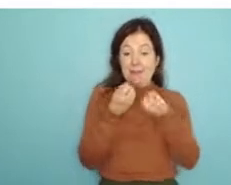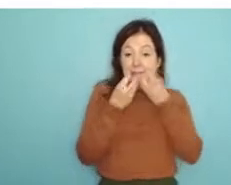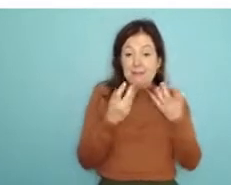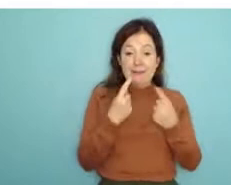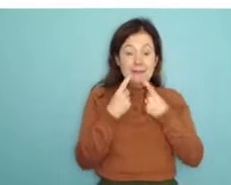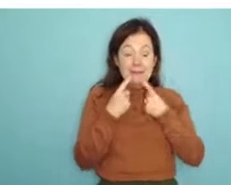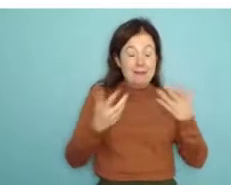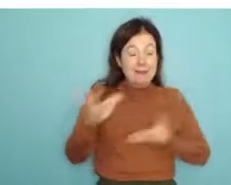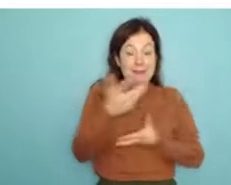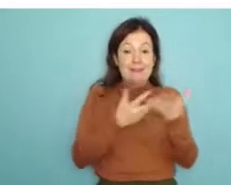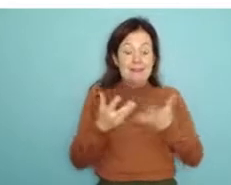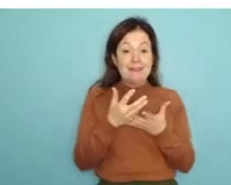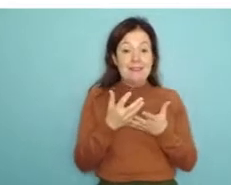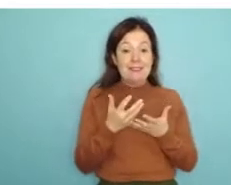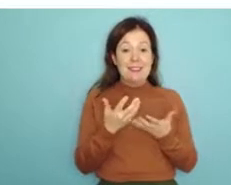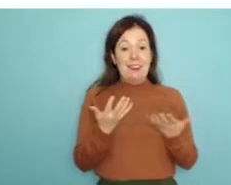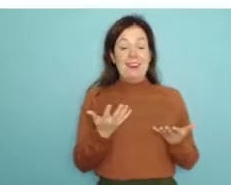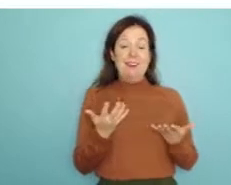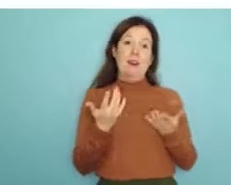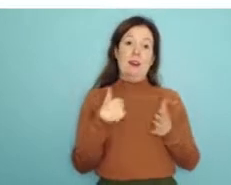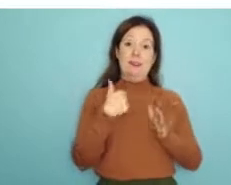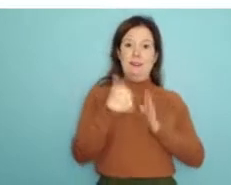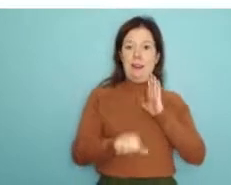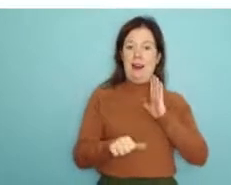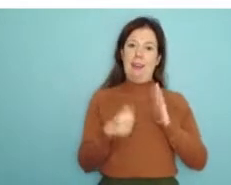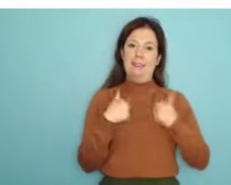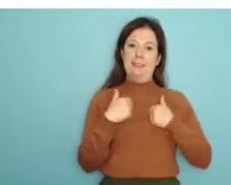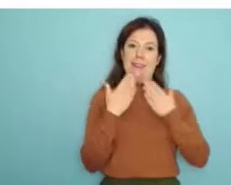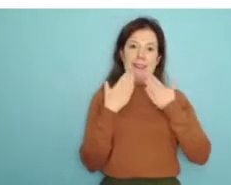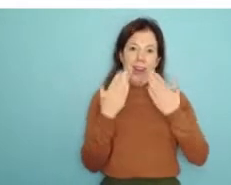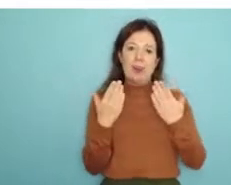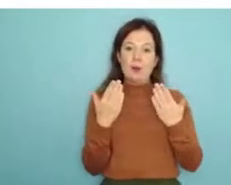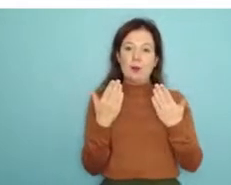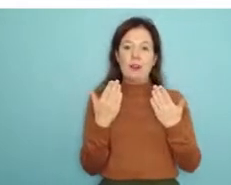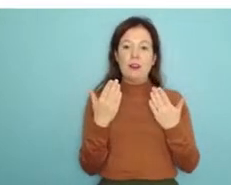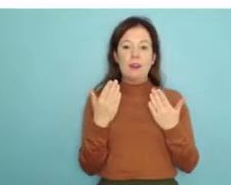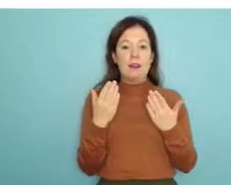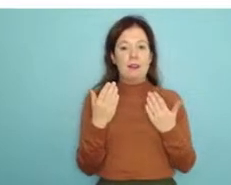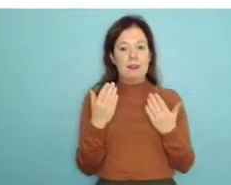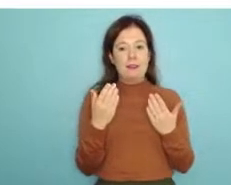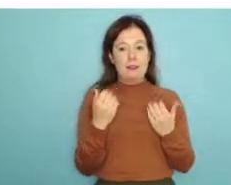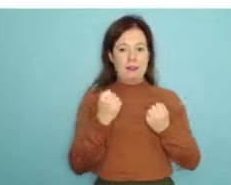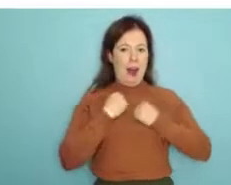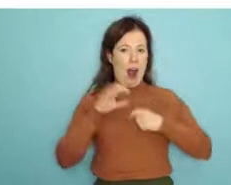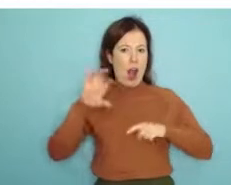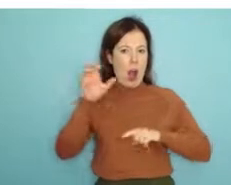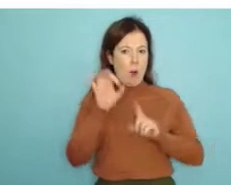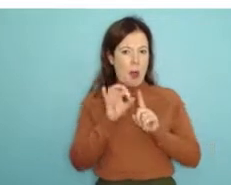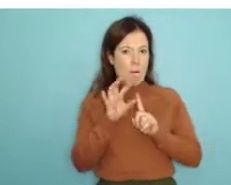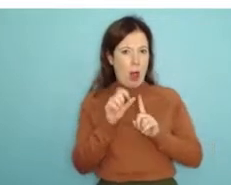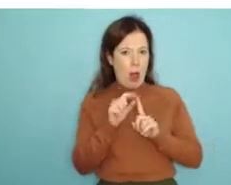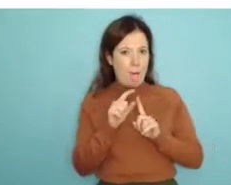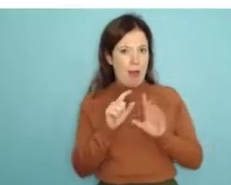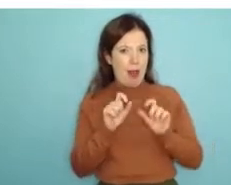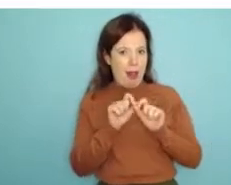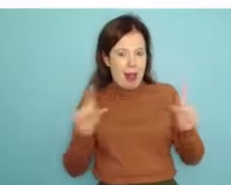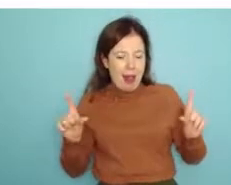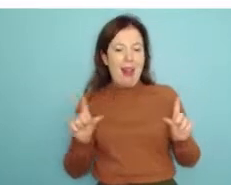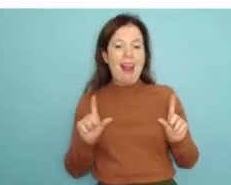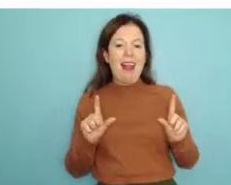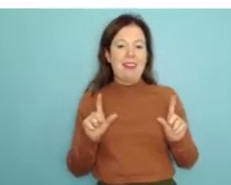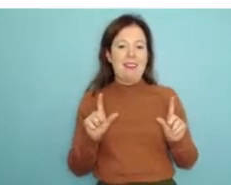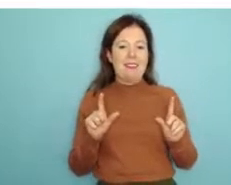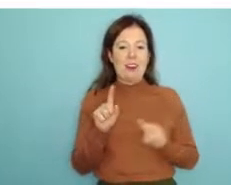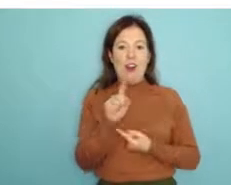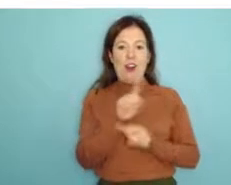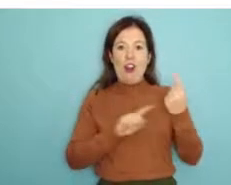So I get to start off the thank yous, and in the spirit of purpleness, which is our logo, I just want to say a big thanks to the conference